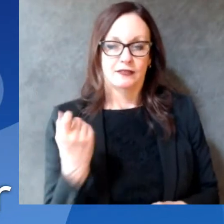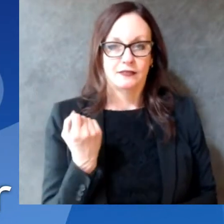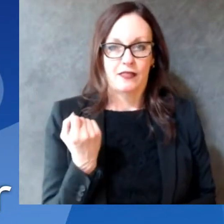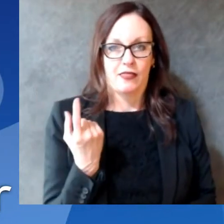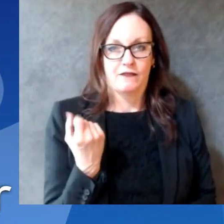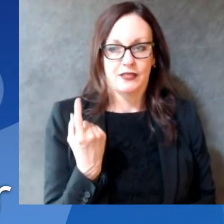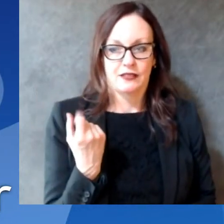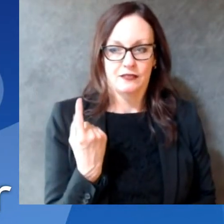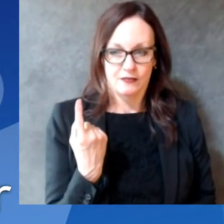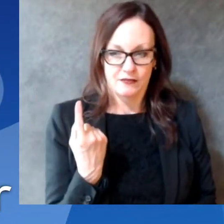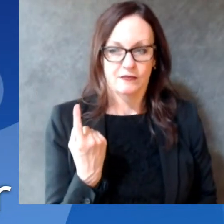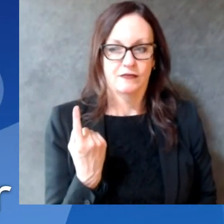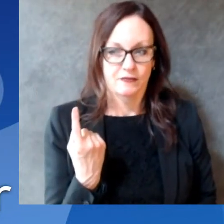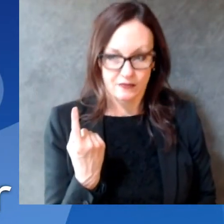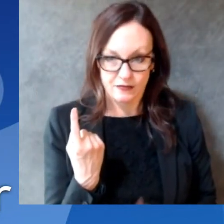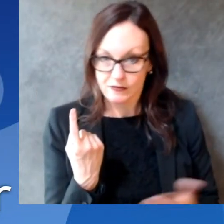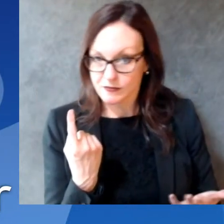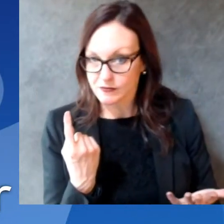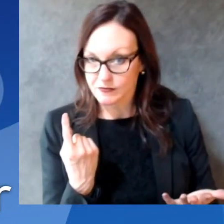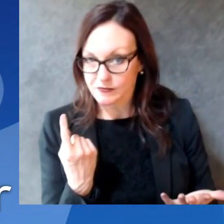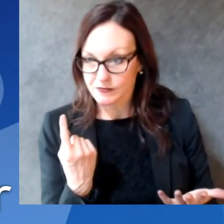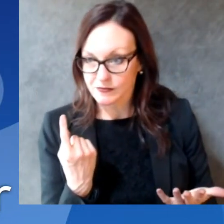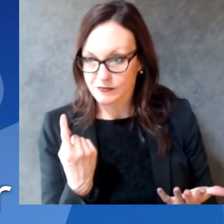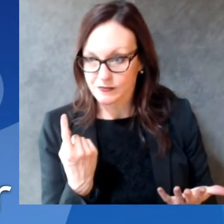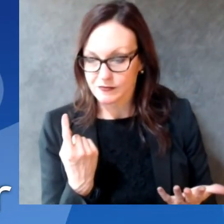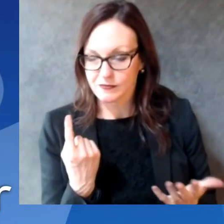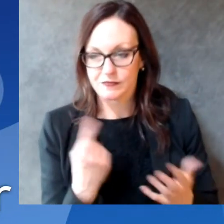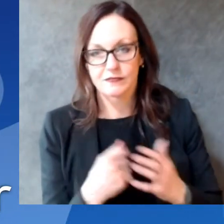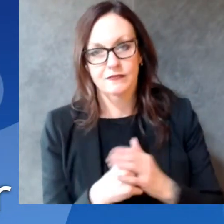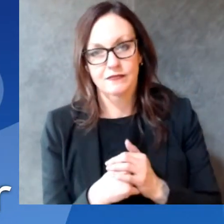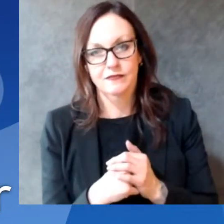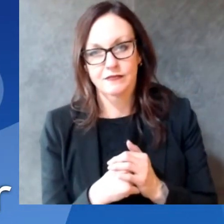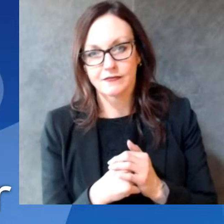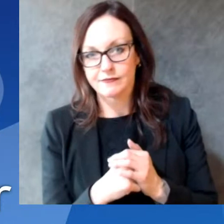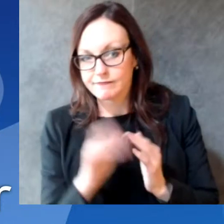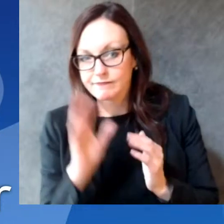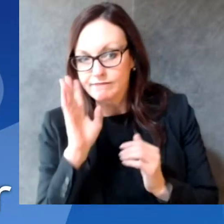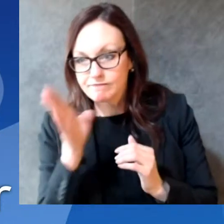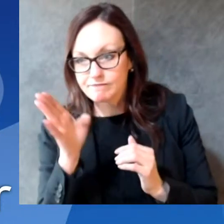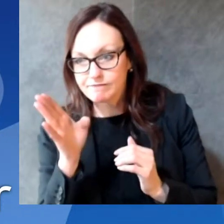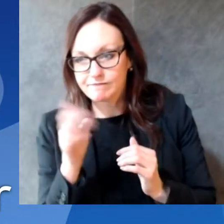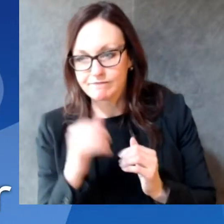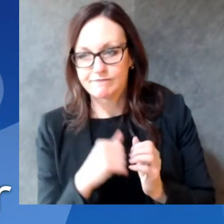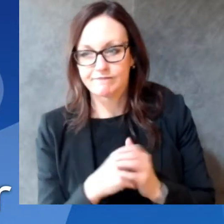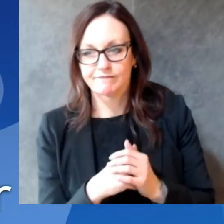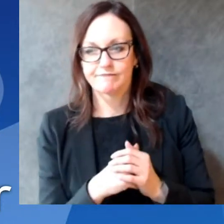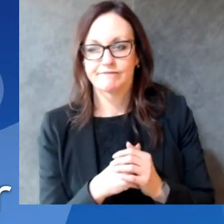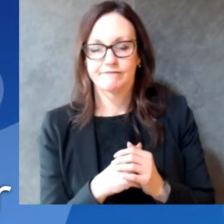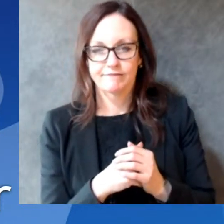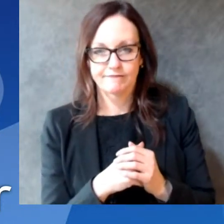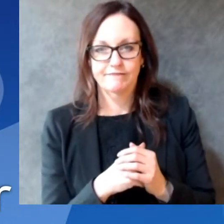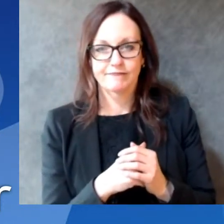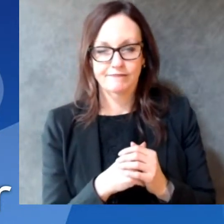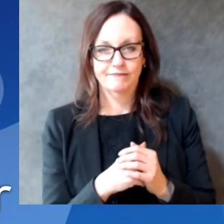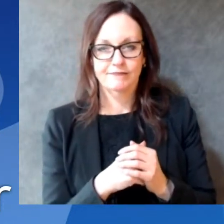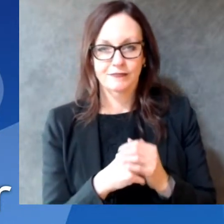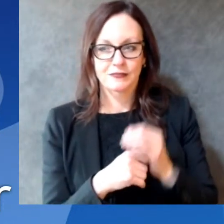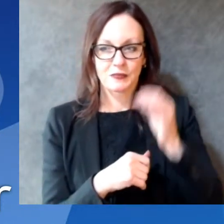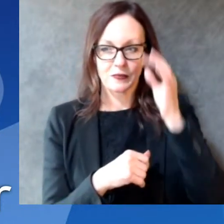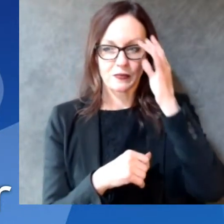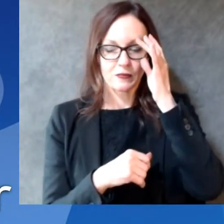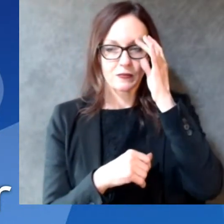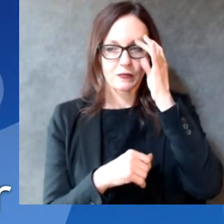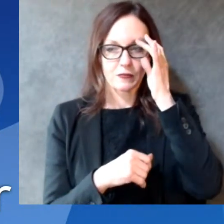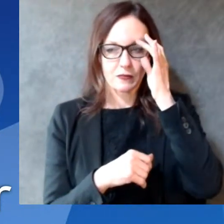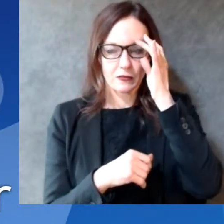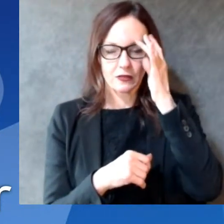Hi there. Can you hear me? Yes, go ahead. Hi, I'm just wondering if there's any thoughts from the state